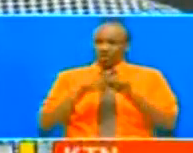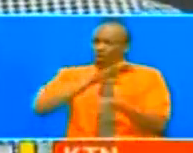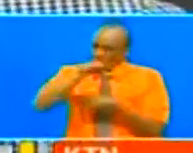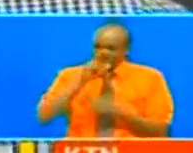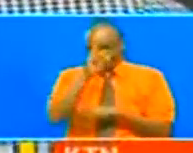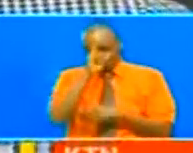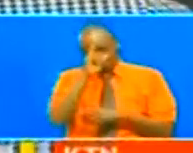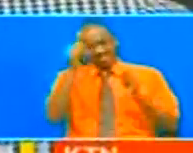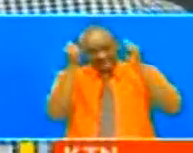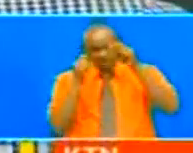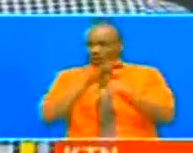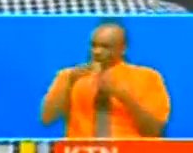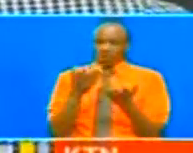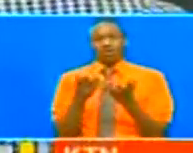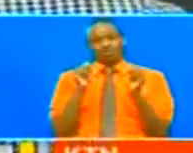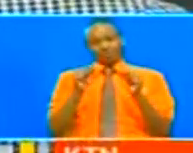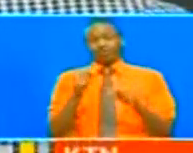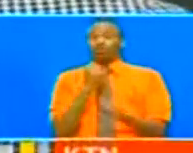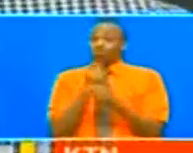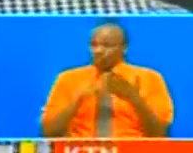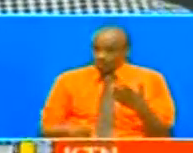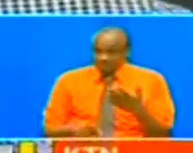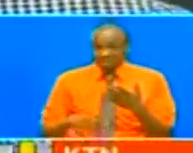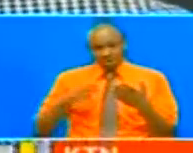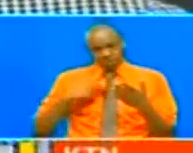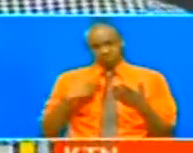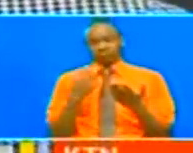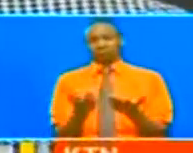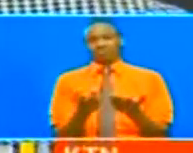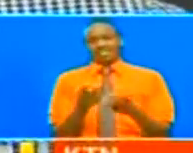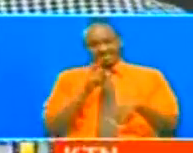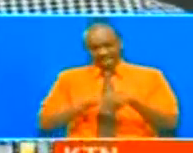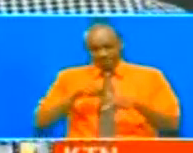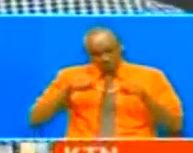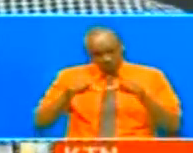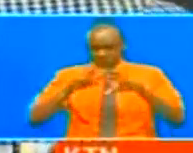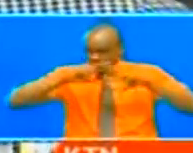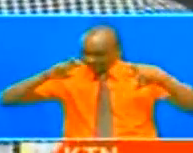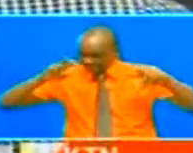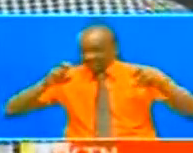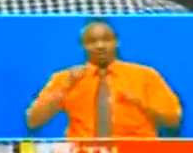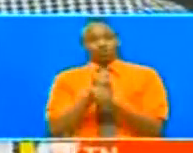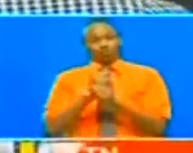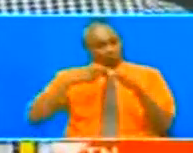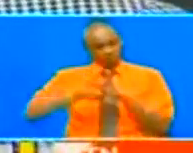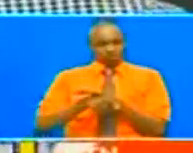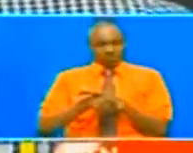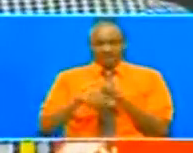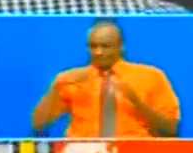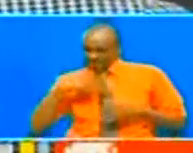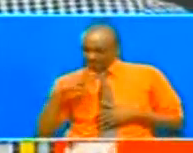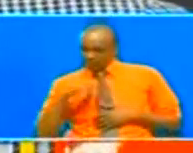security agents to do due diligence in the course of its investigations on the